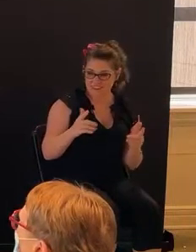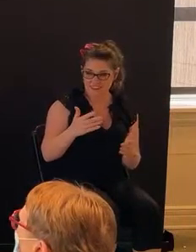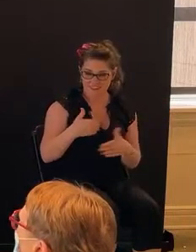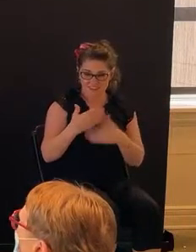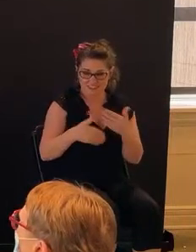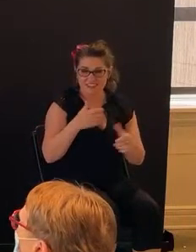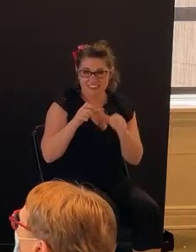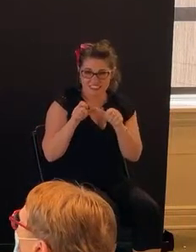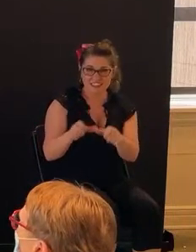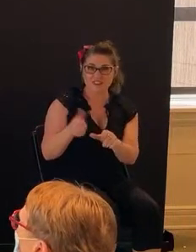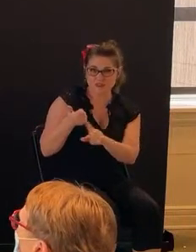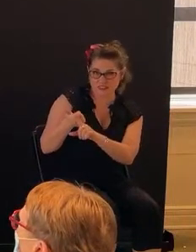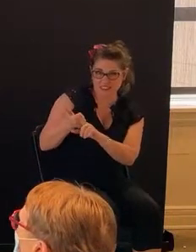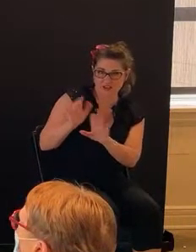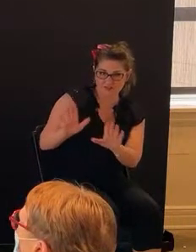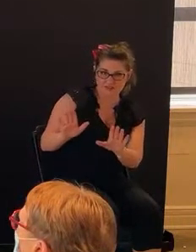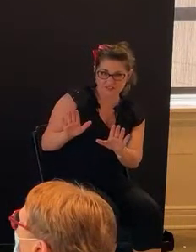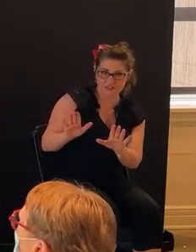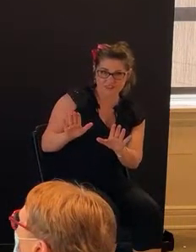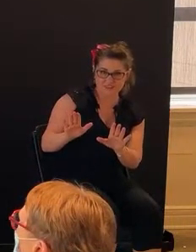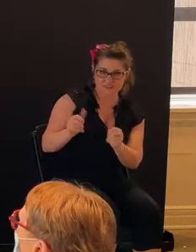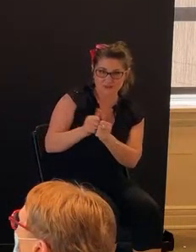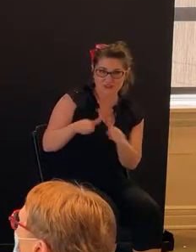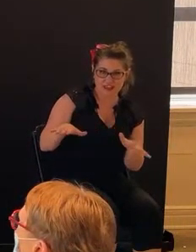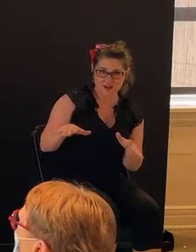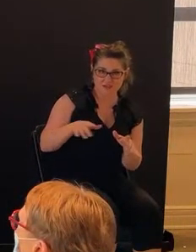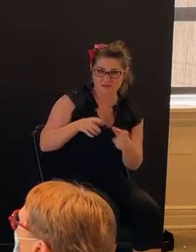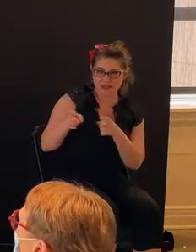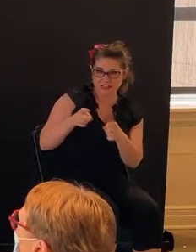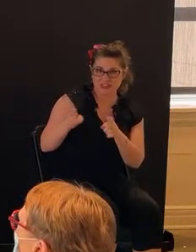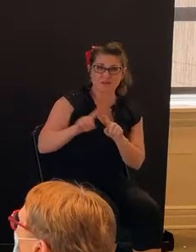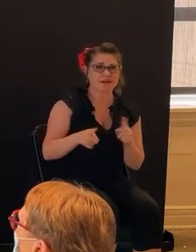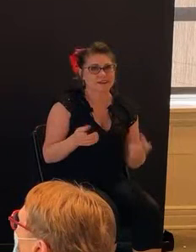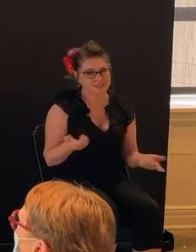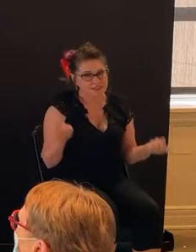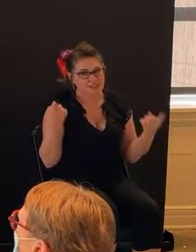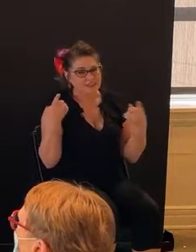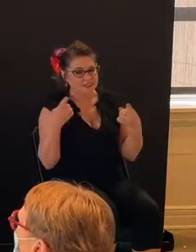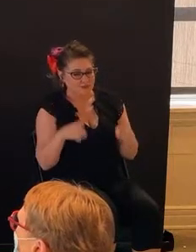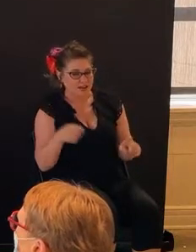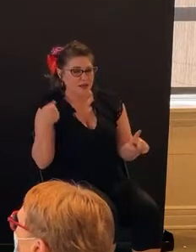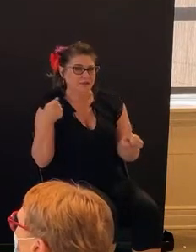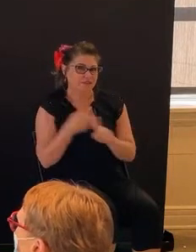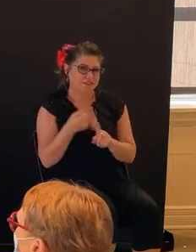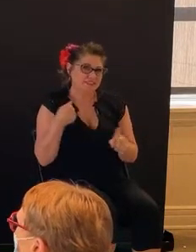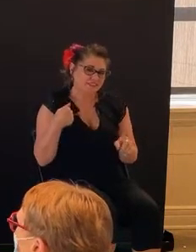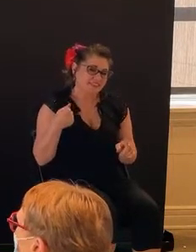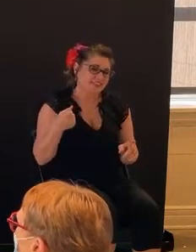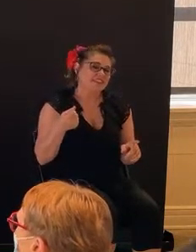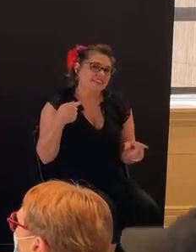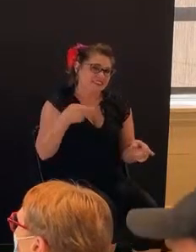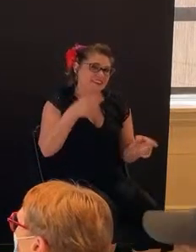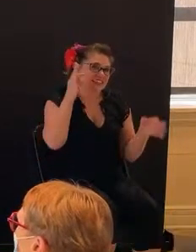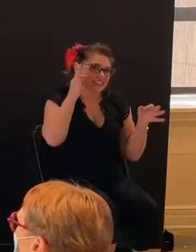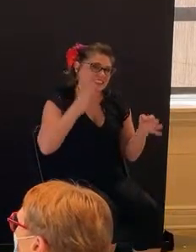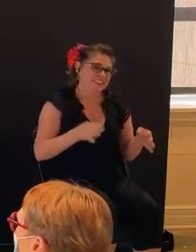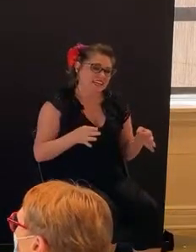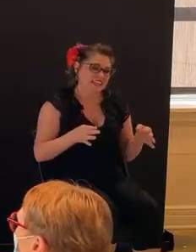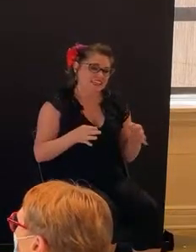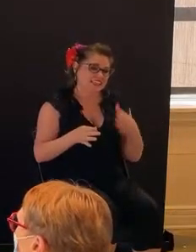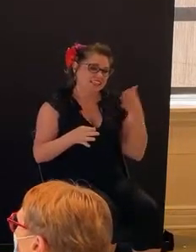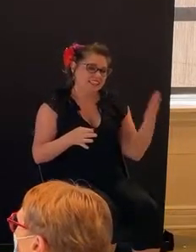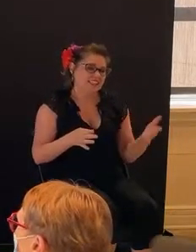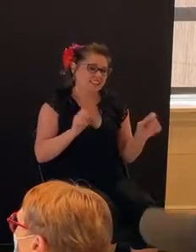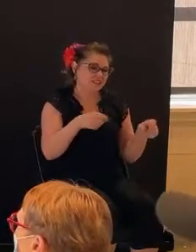succession continue substantially unimpeded. But in doing so, you know, they ended up drawing this line in the land and saying, on this side it will do this, and on